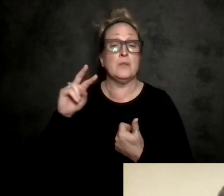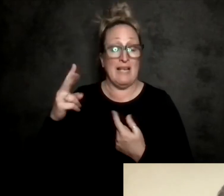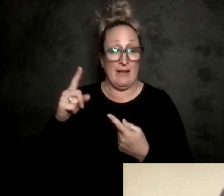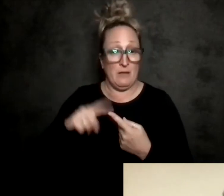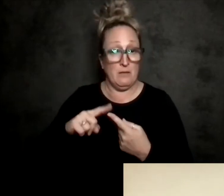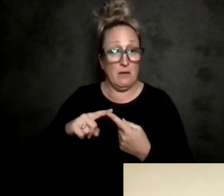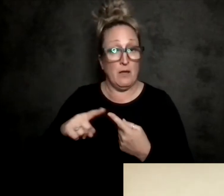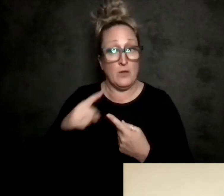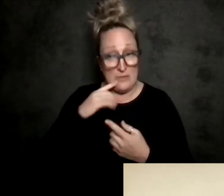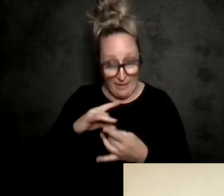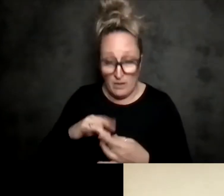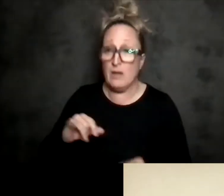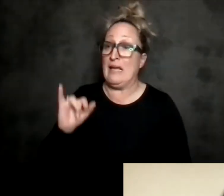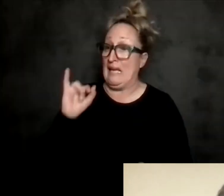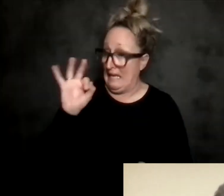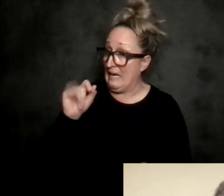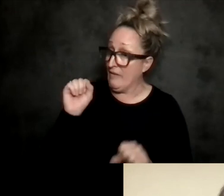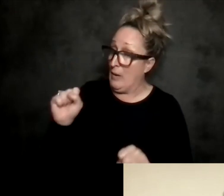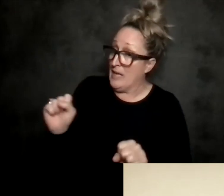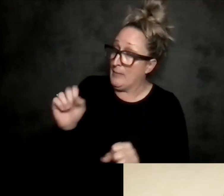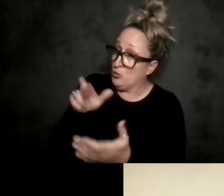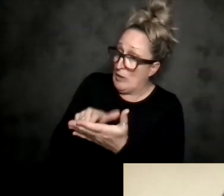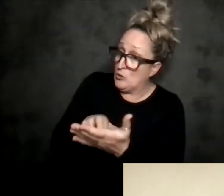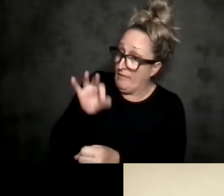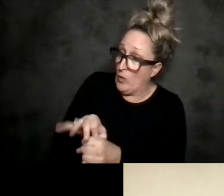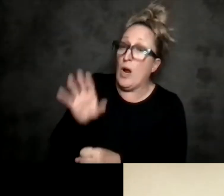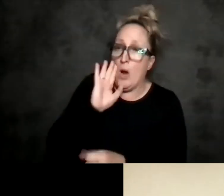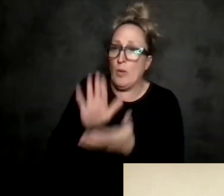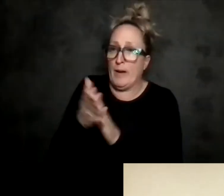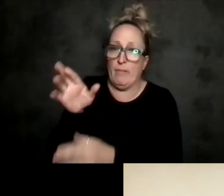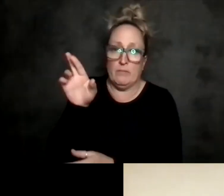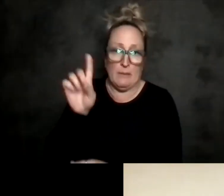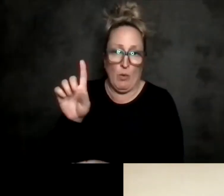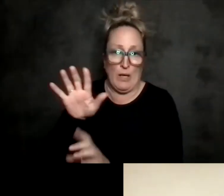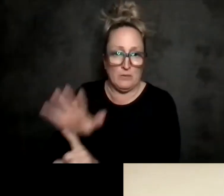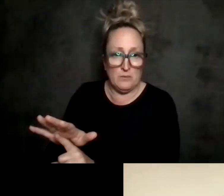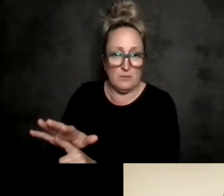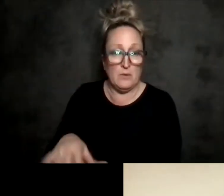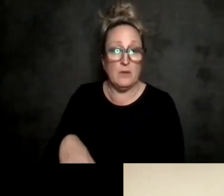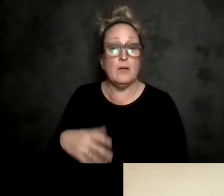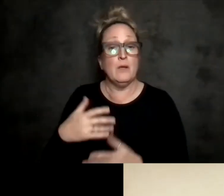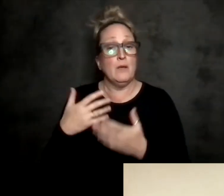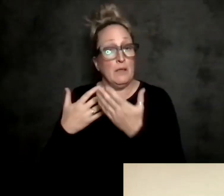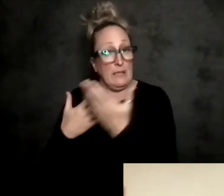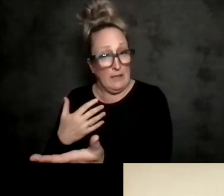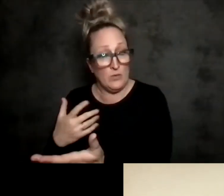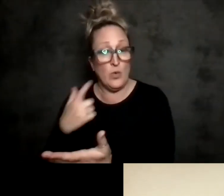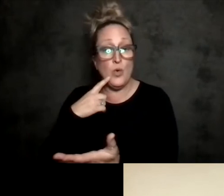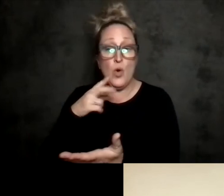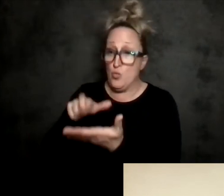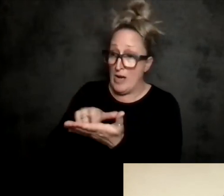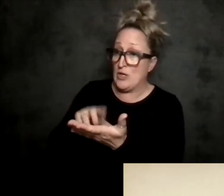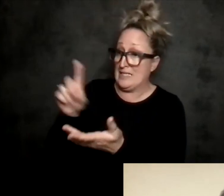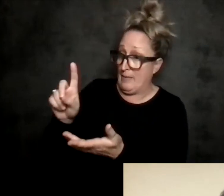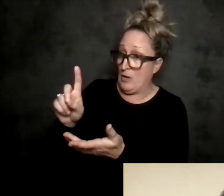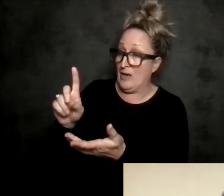are saying, if I was able to register, I would be a Democrat. And here is a registered